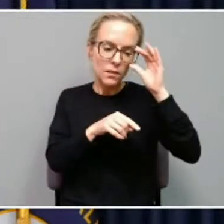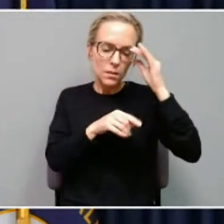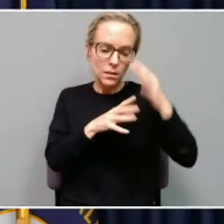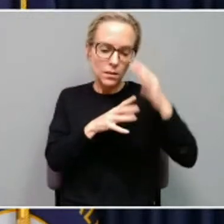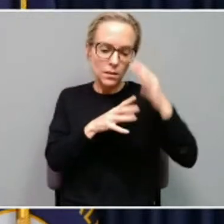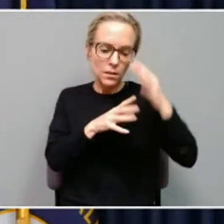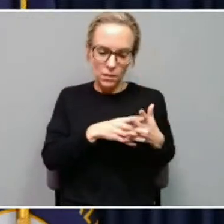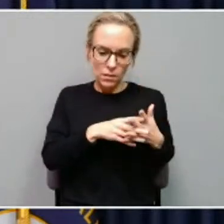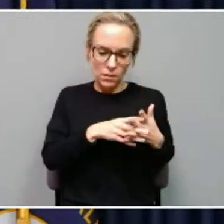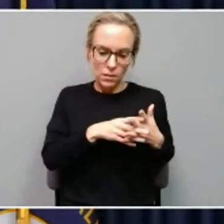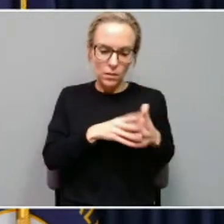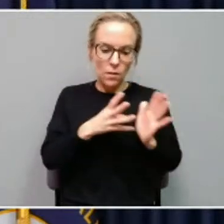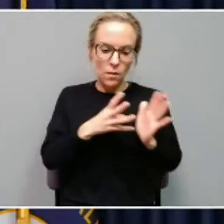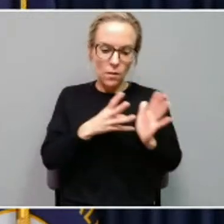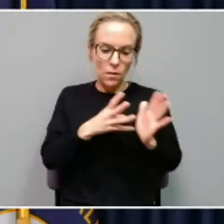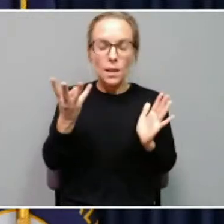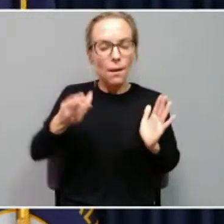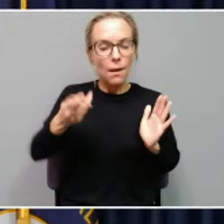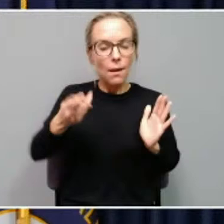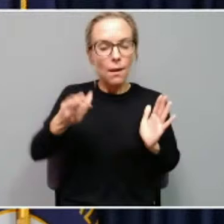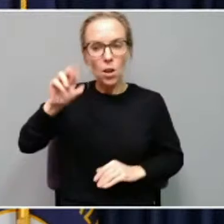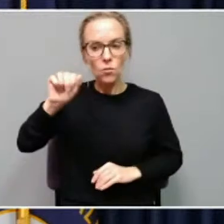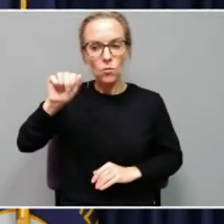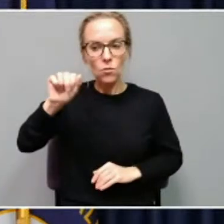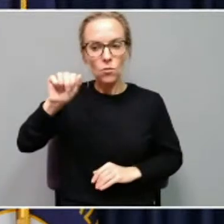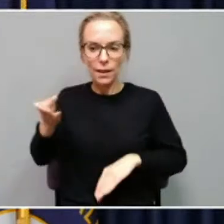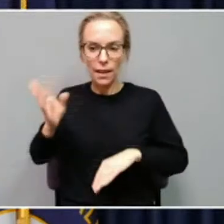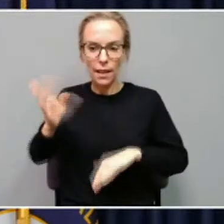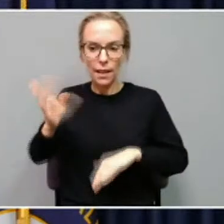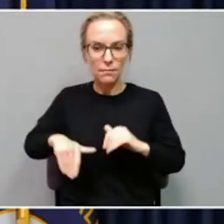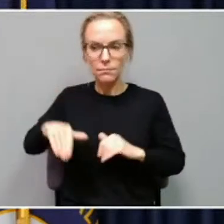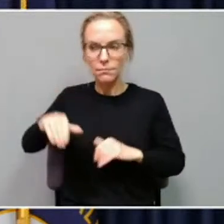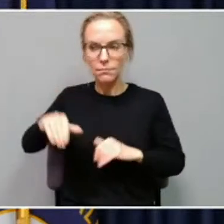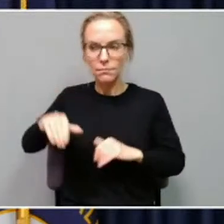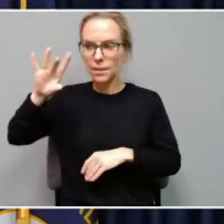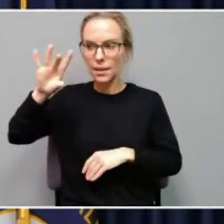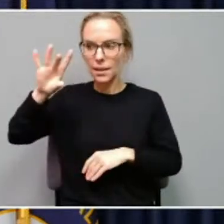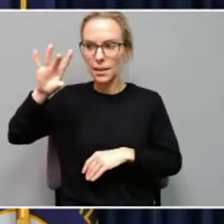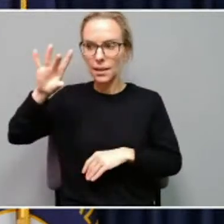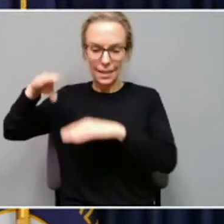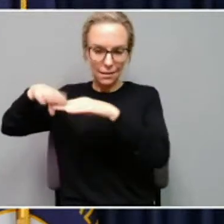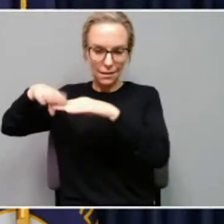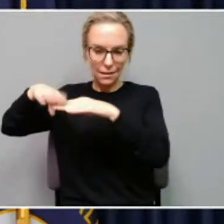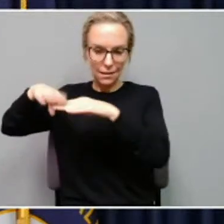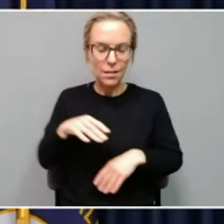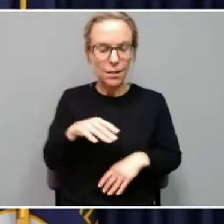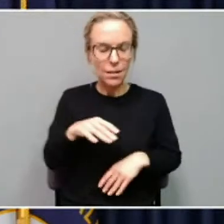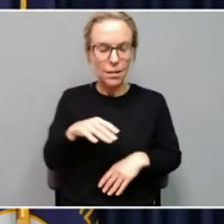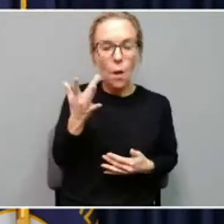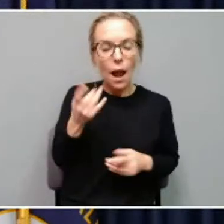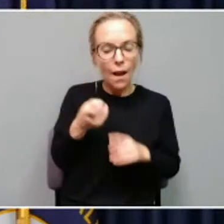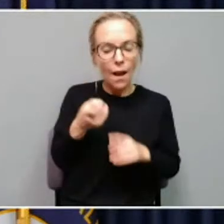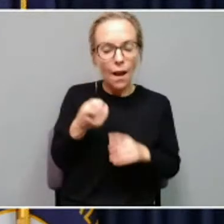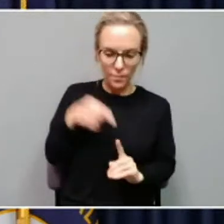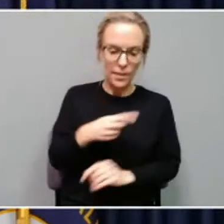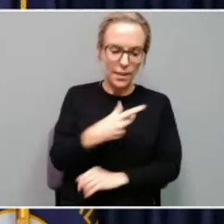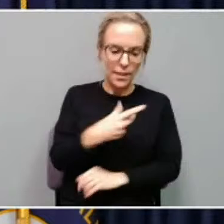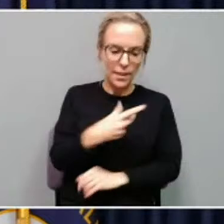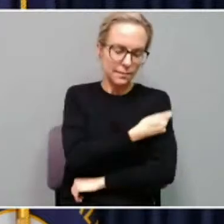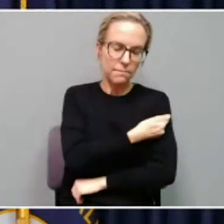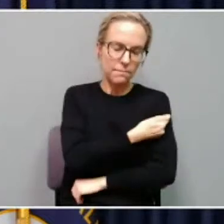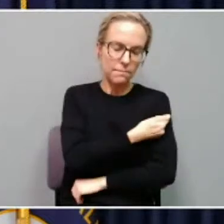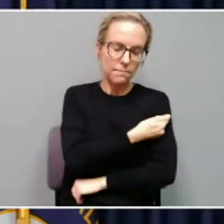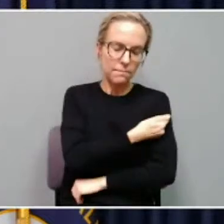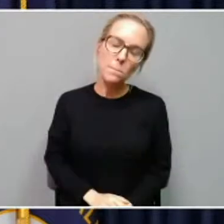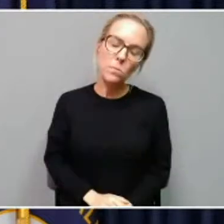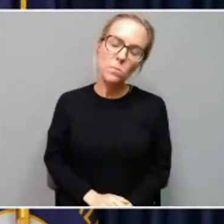4 times higher rate than those 80 plus. That's all about vaccinations. All right, with that,